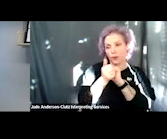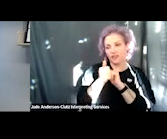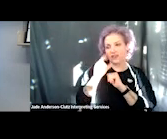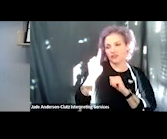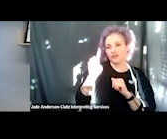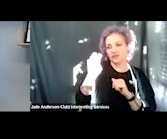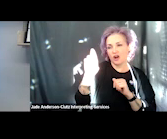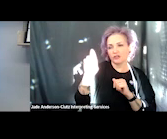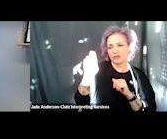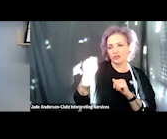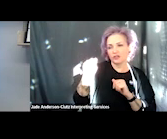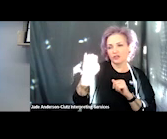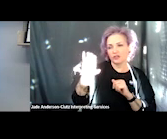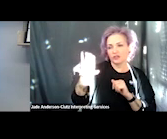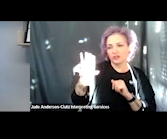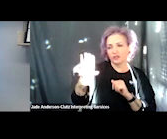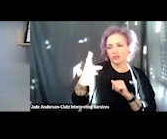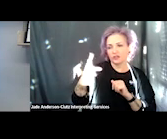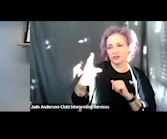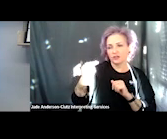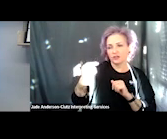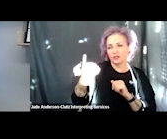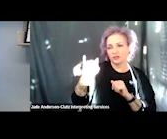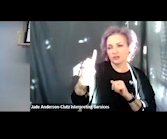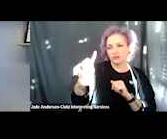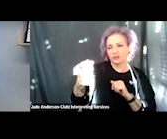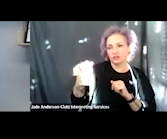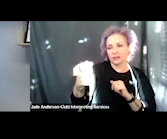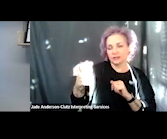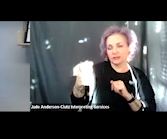this particular piece of the puzzle, the